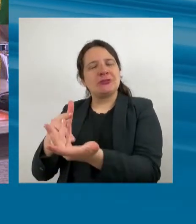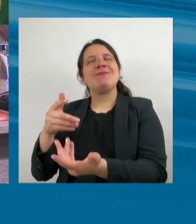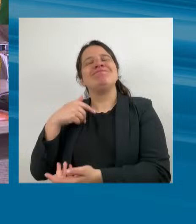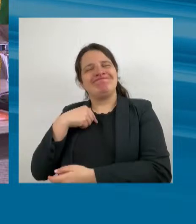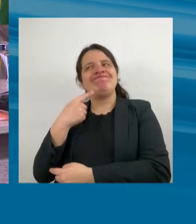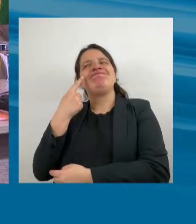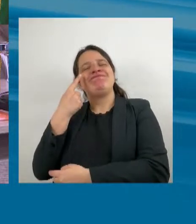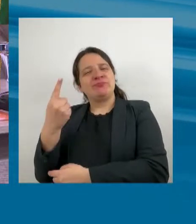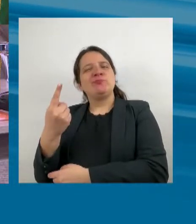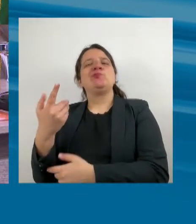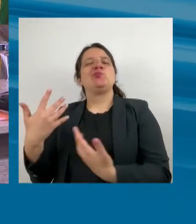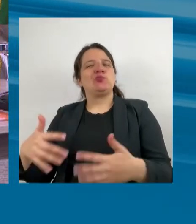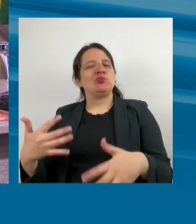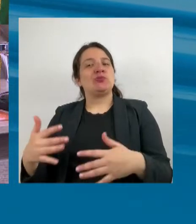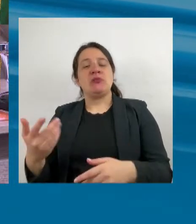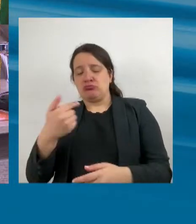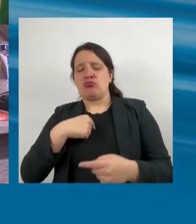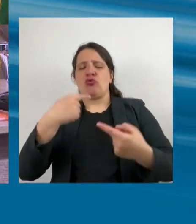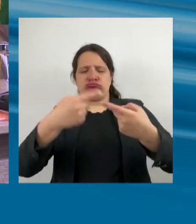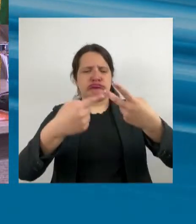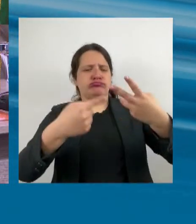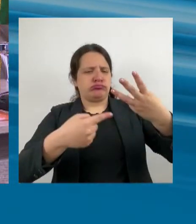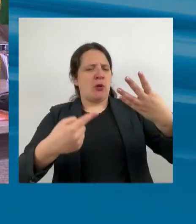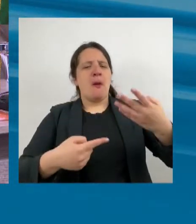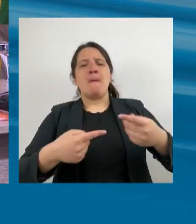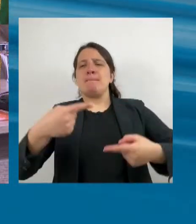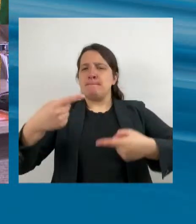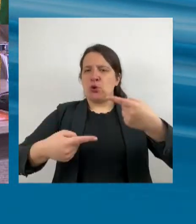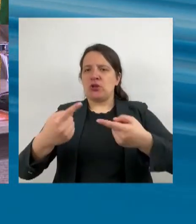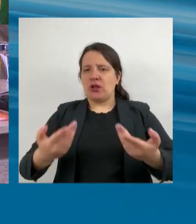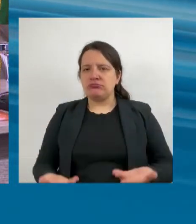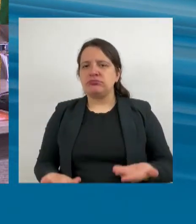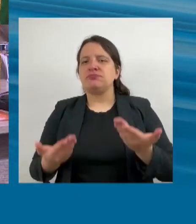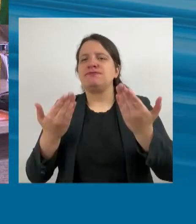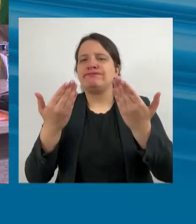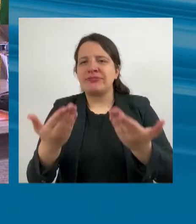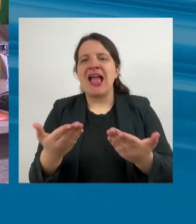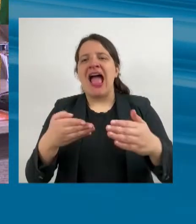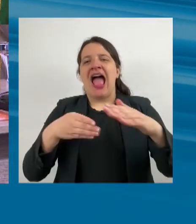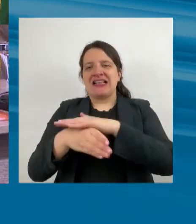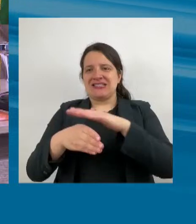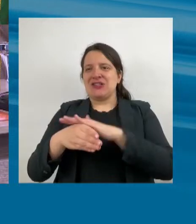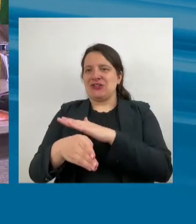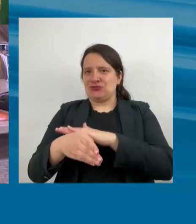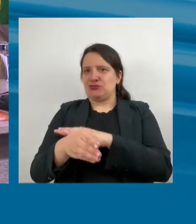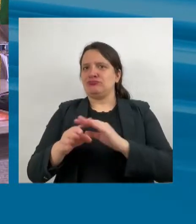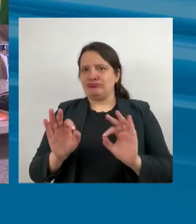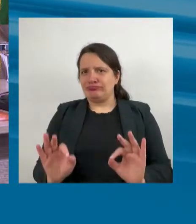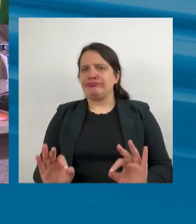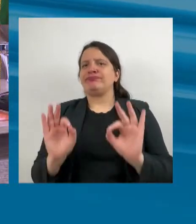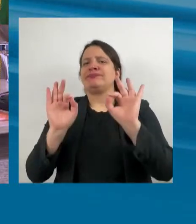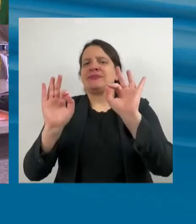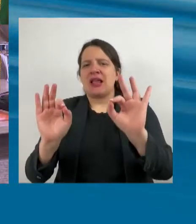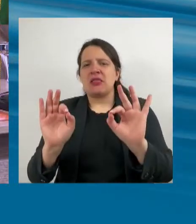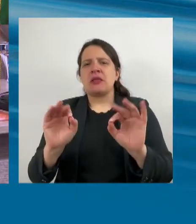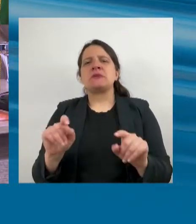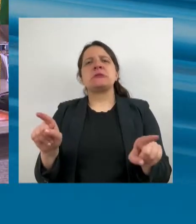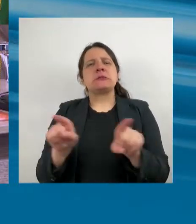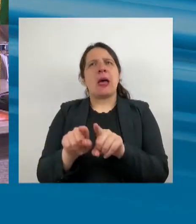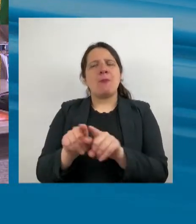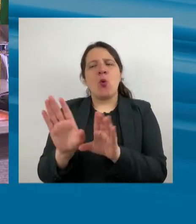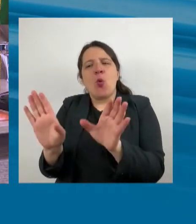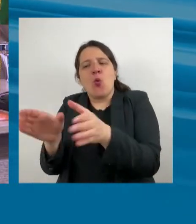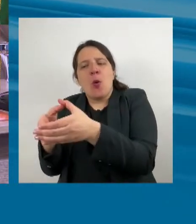do that, we've started a set of policies to guarantee access to quality public services, especially for